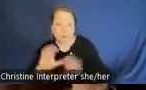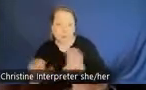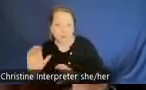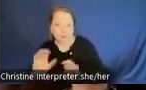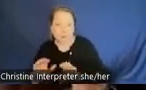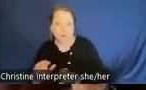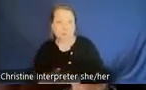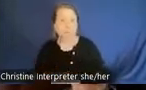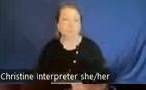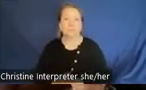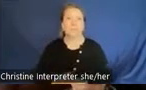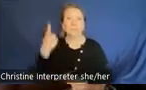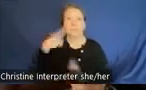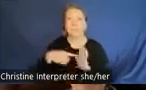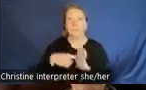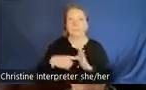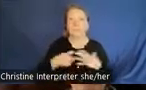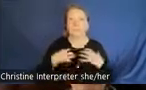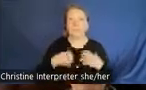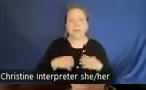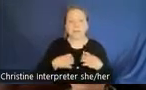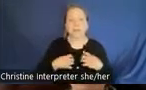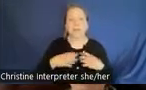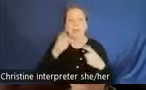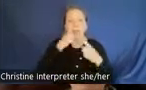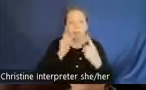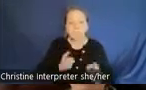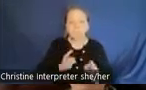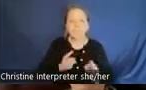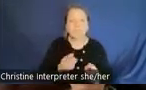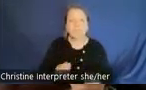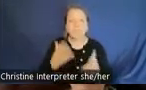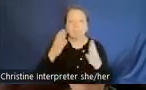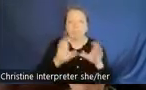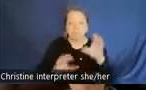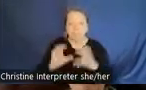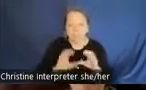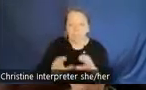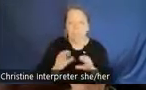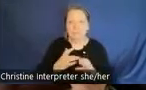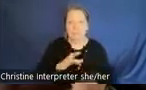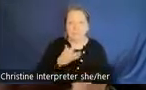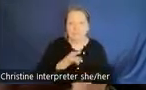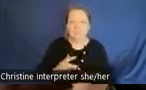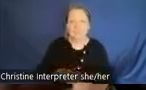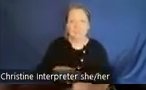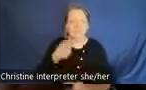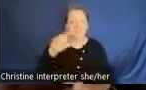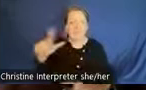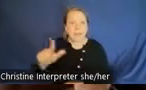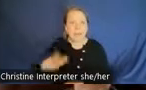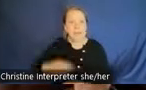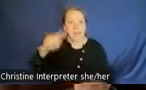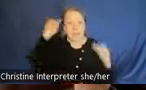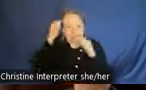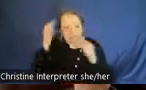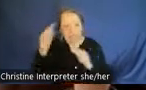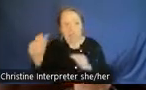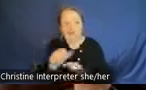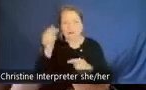Things like asthma, allergies, multiple chemical sensitivities, mast cell disorders, migraines, and others.